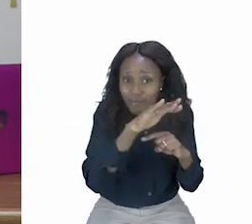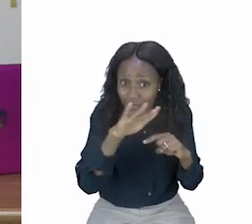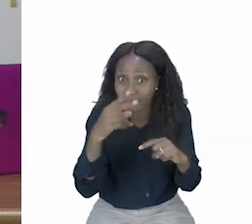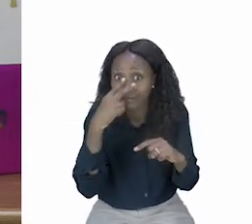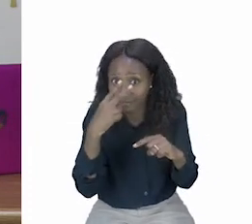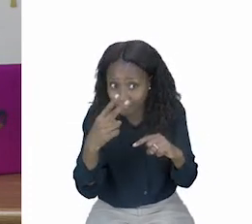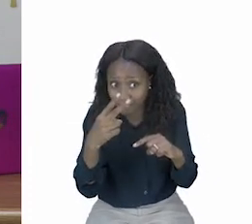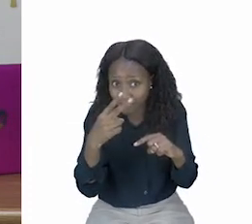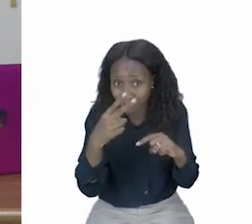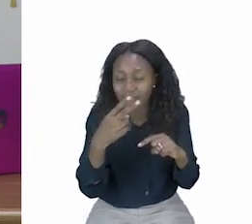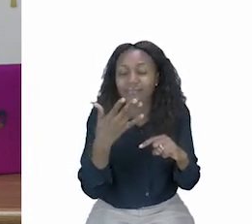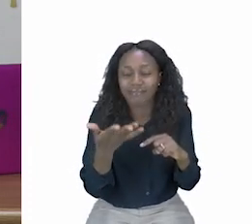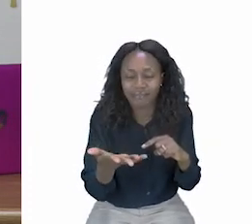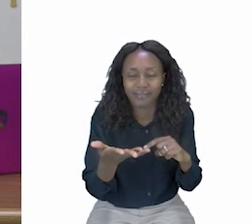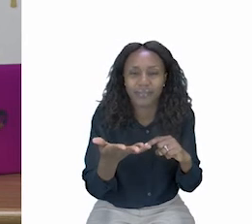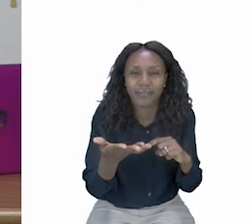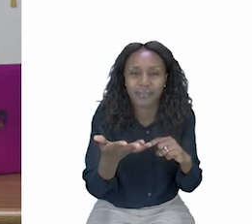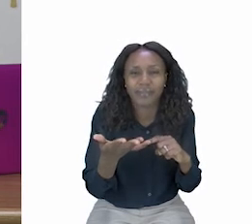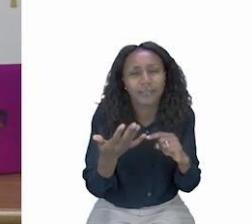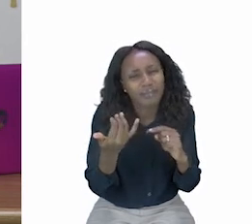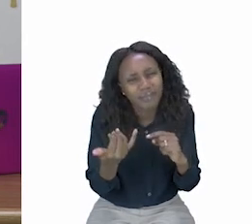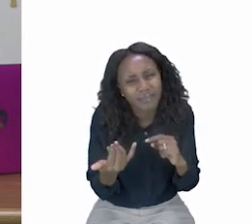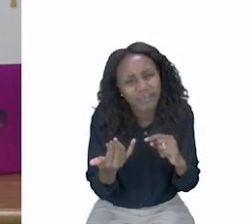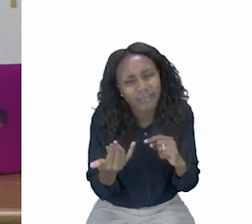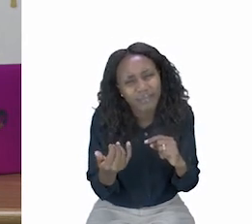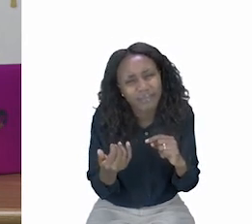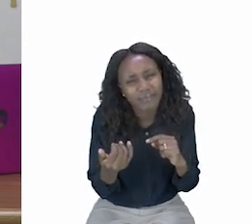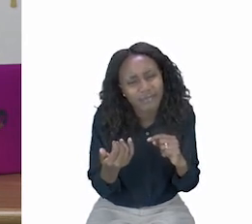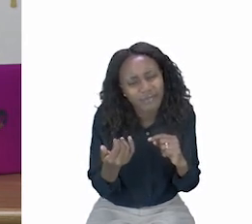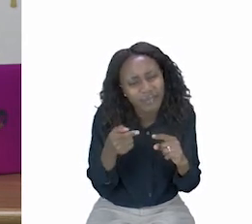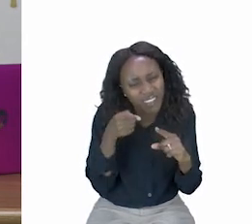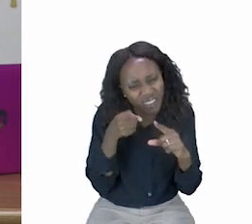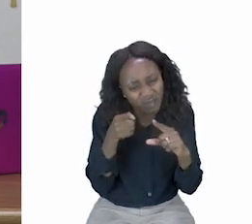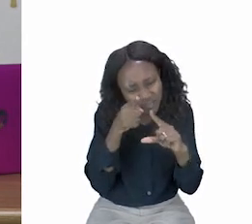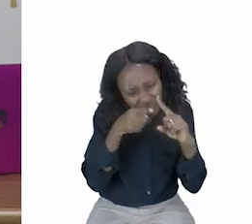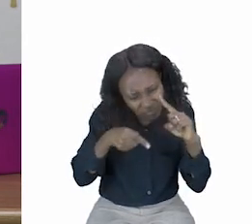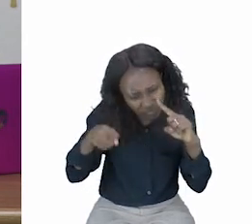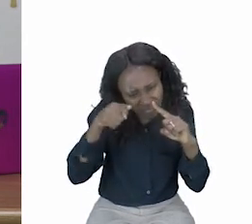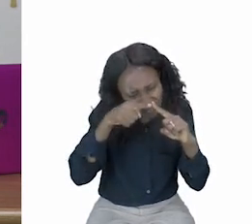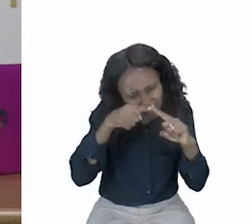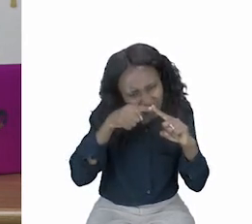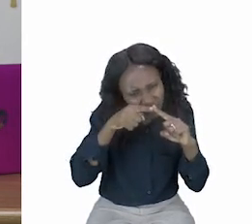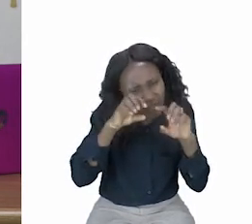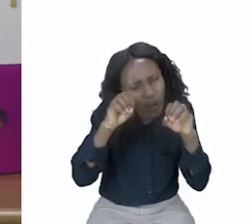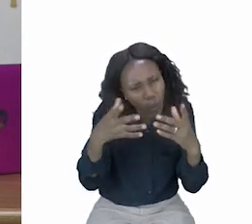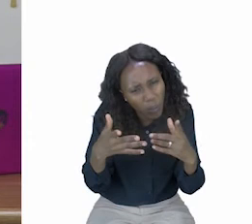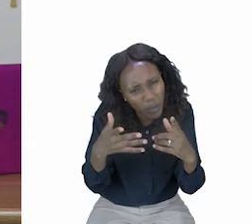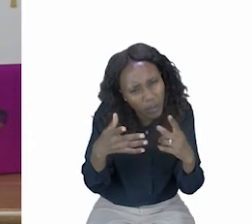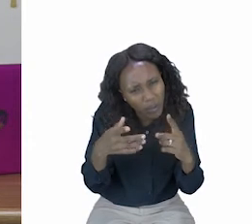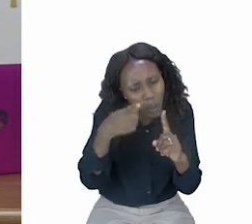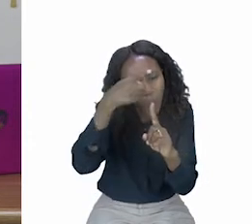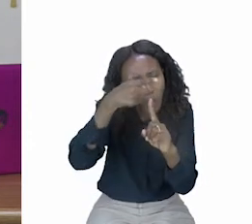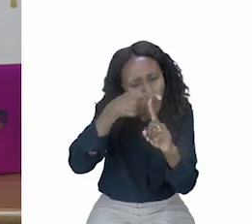word circle. And it is asking us, how many